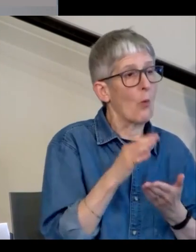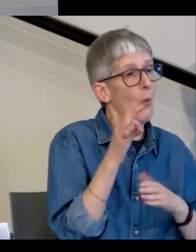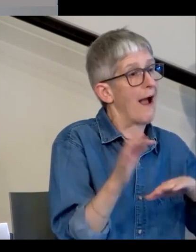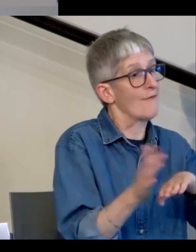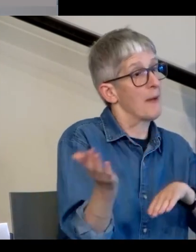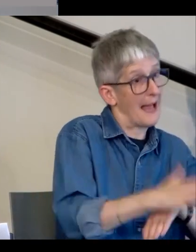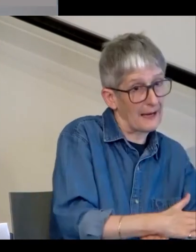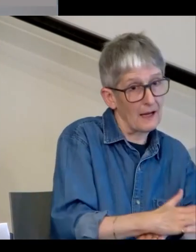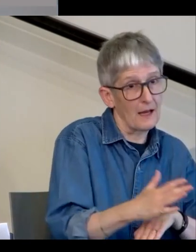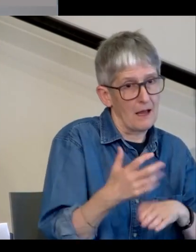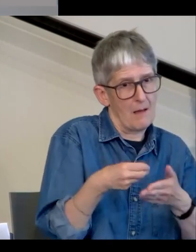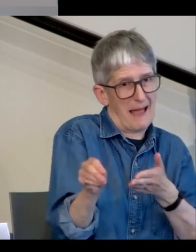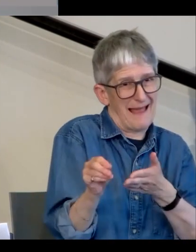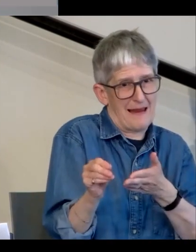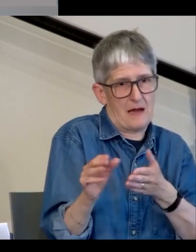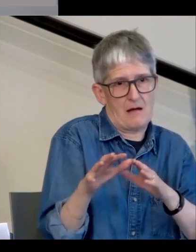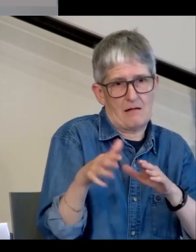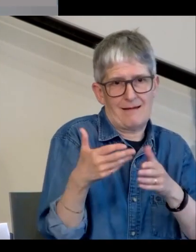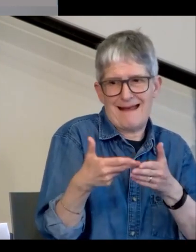for her to come out of prostitution.